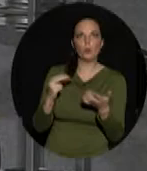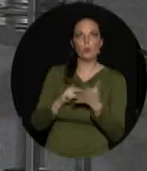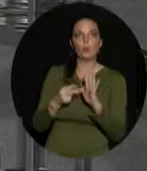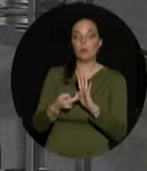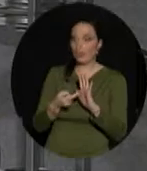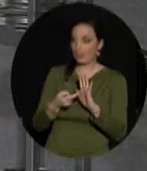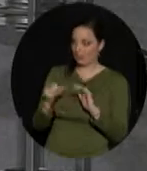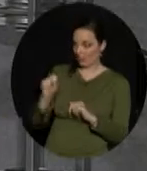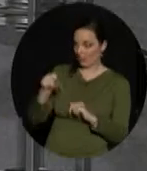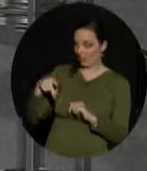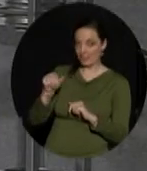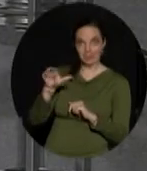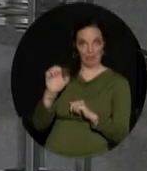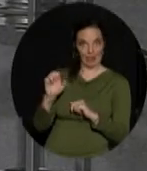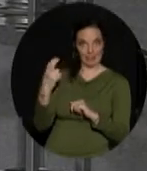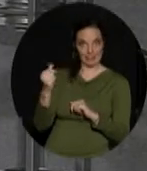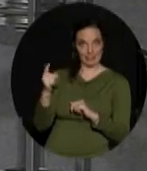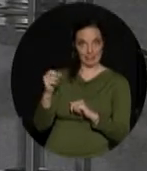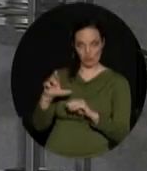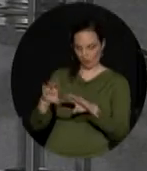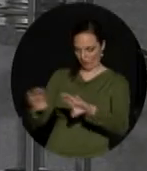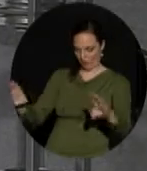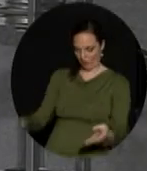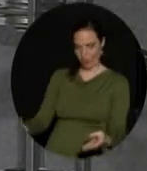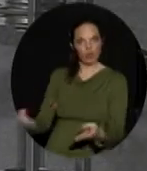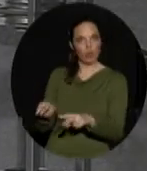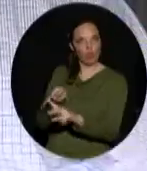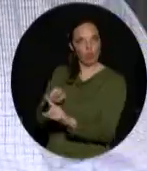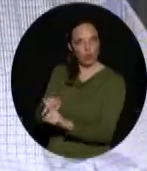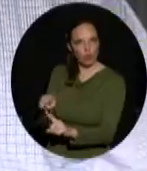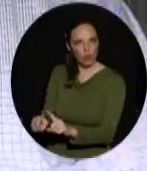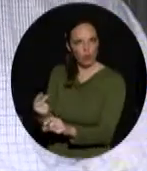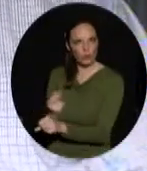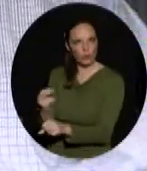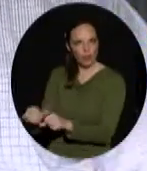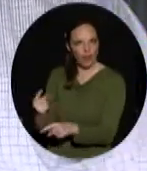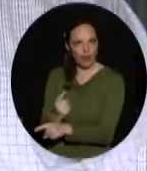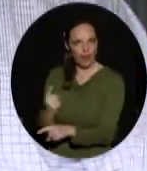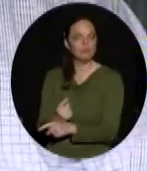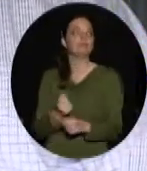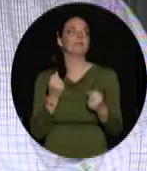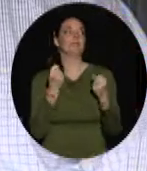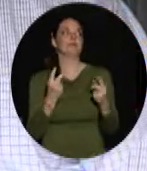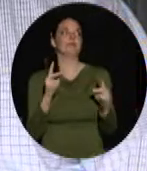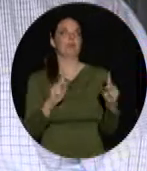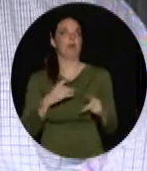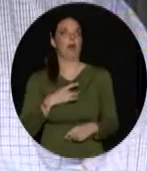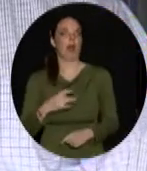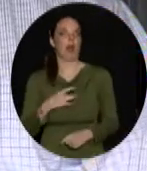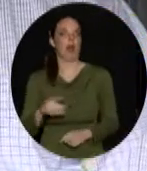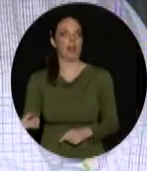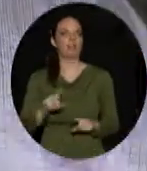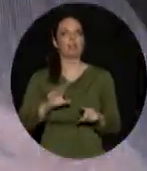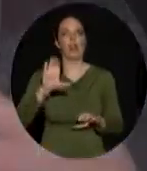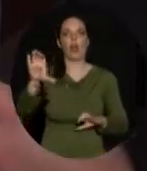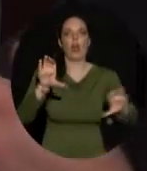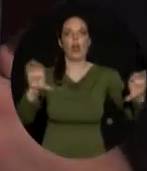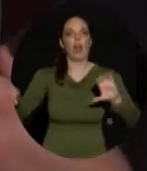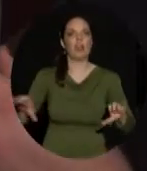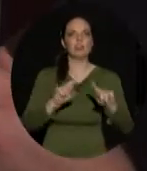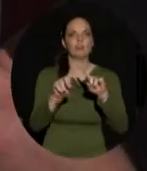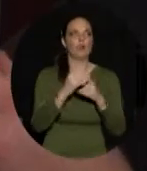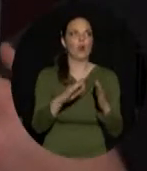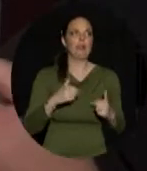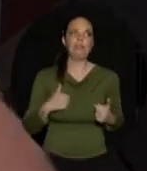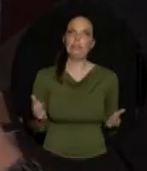space heaters. Yeah. And so how can we utilize those properly? So a lot of people do like to use space heaters in different rooms of their home. I would always